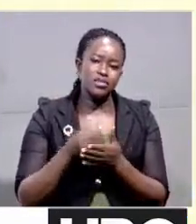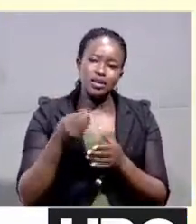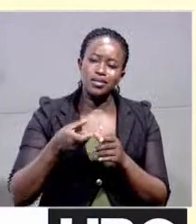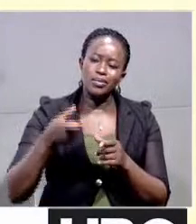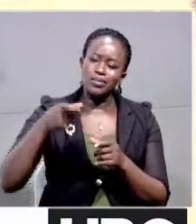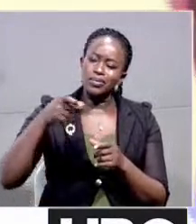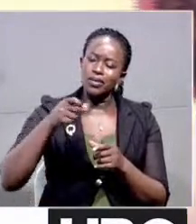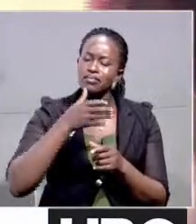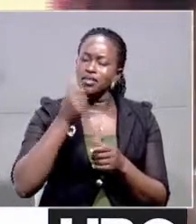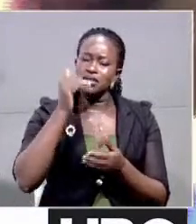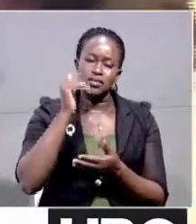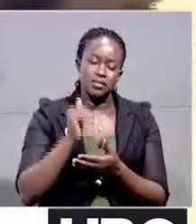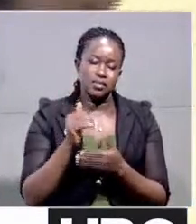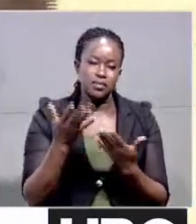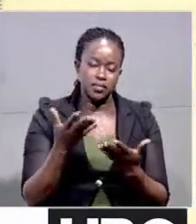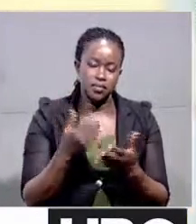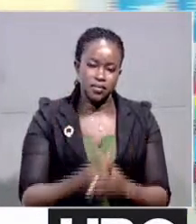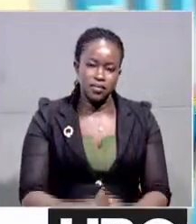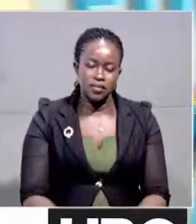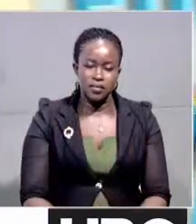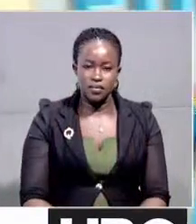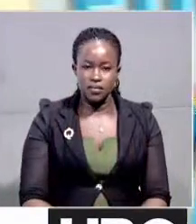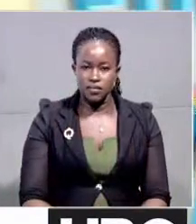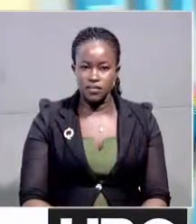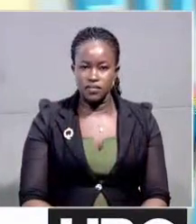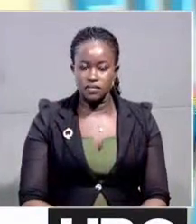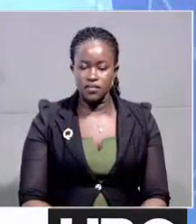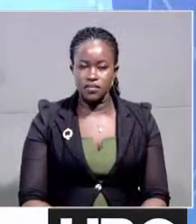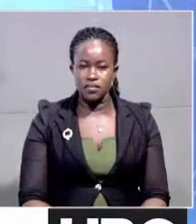Farida in Najenankumbi.